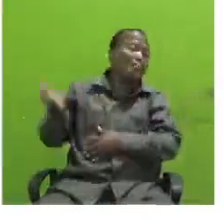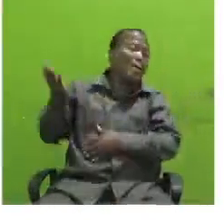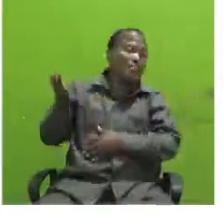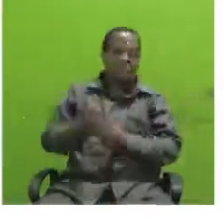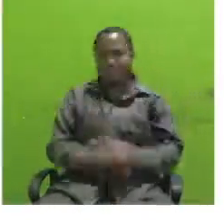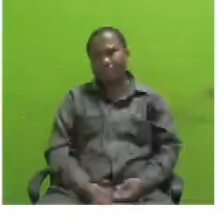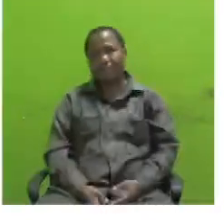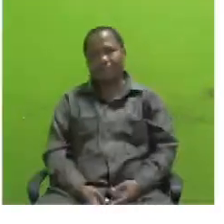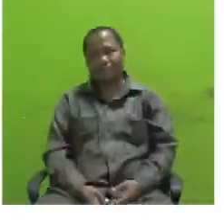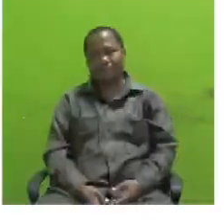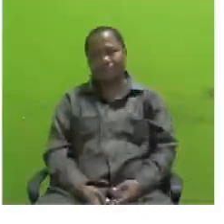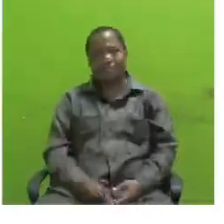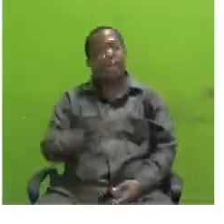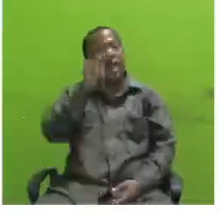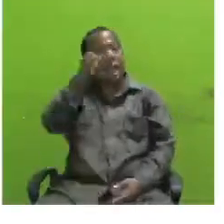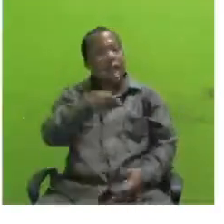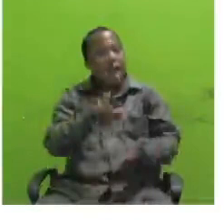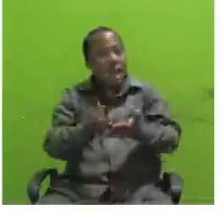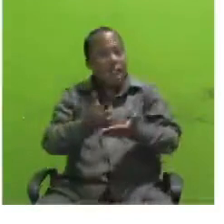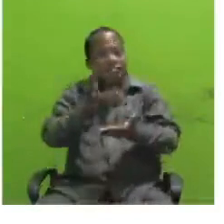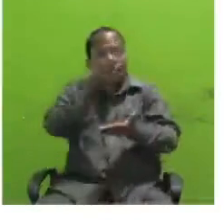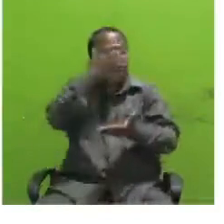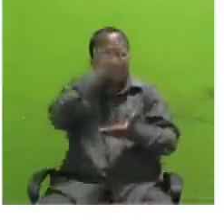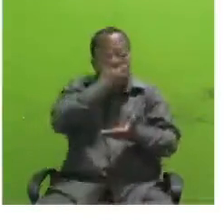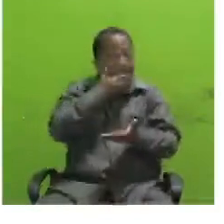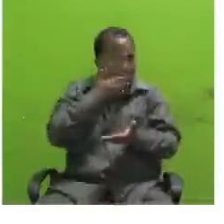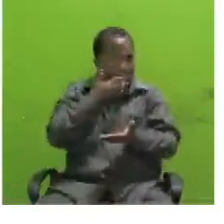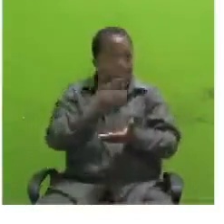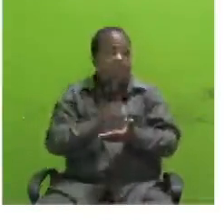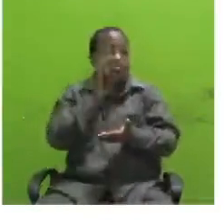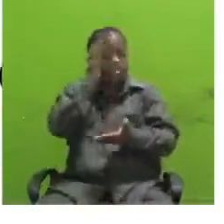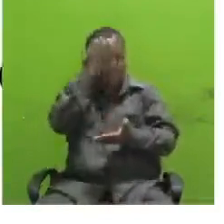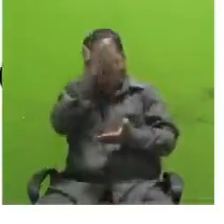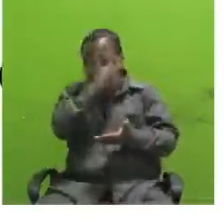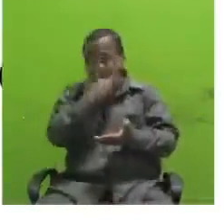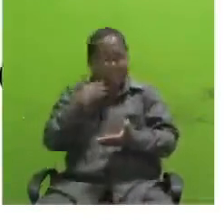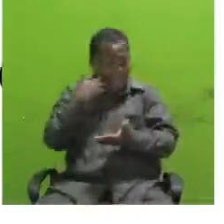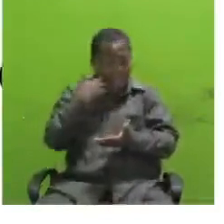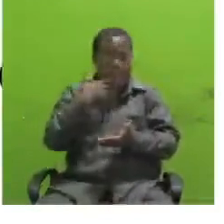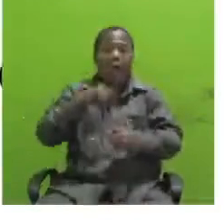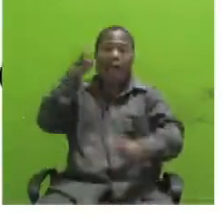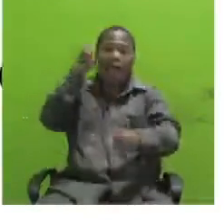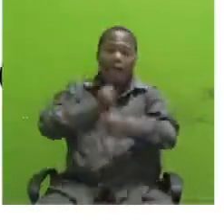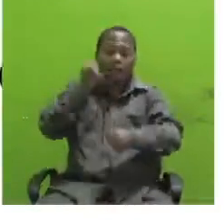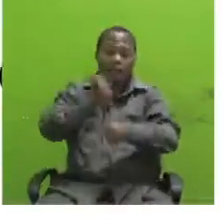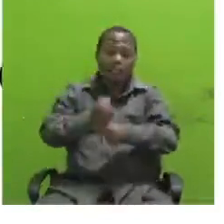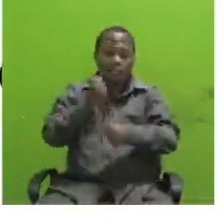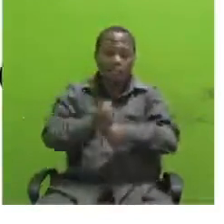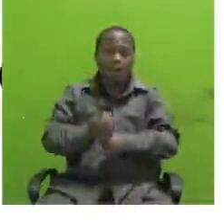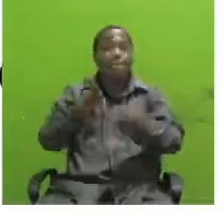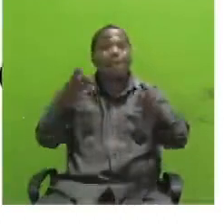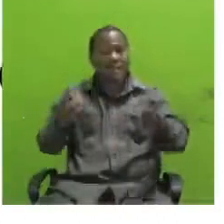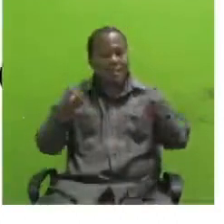dawn. I blow off my nose. I wipe my face. I do my simple